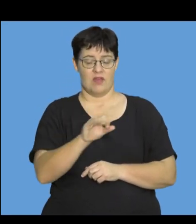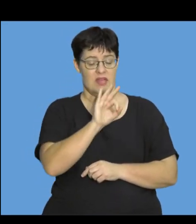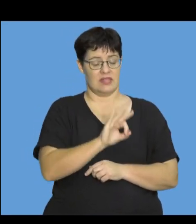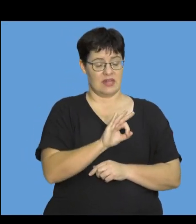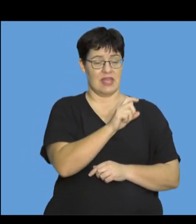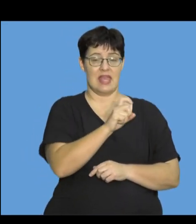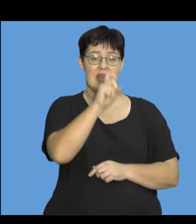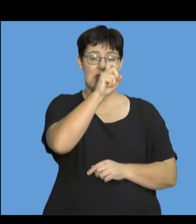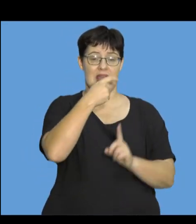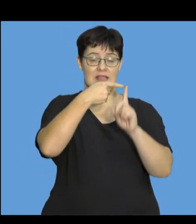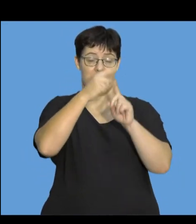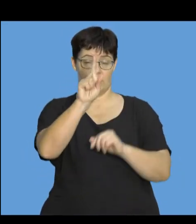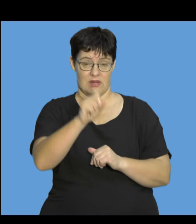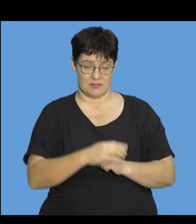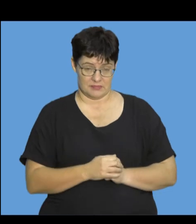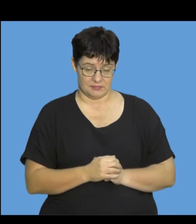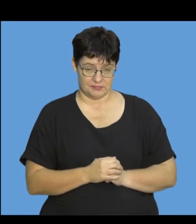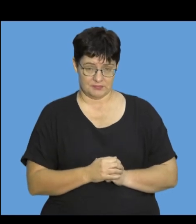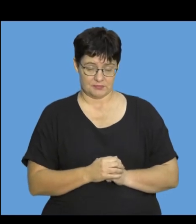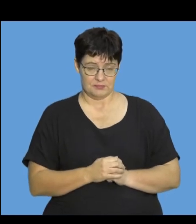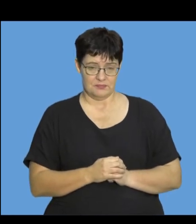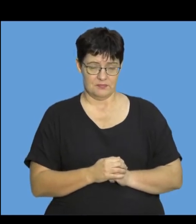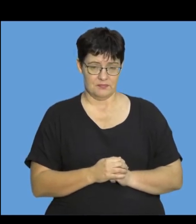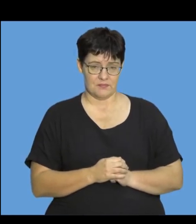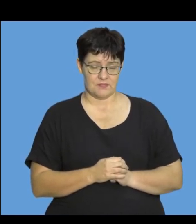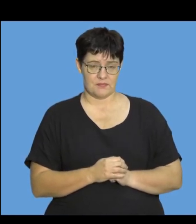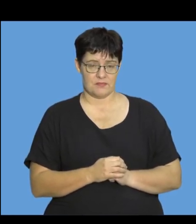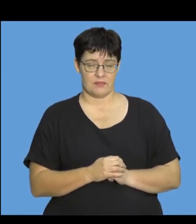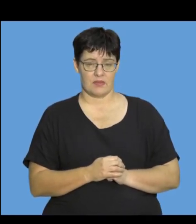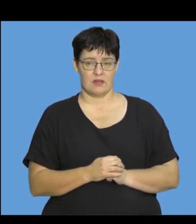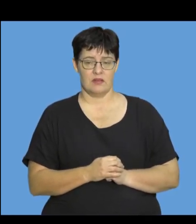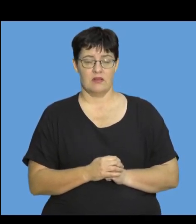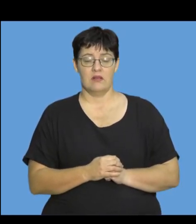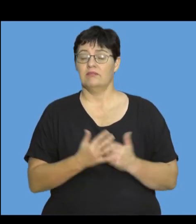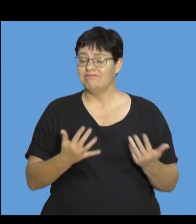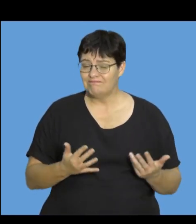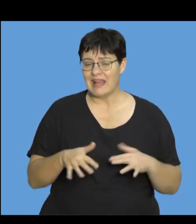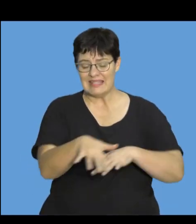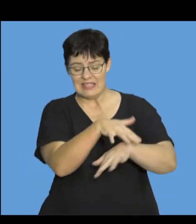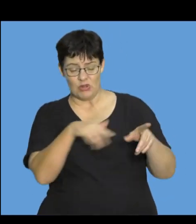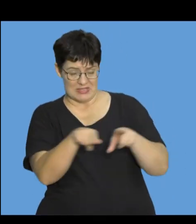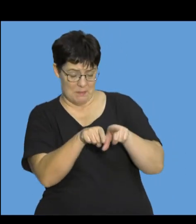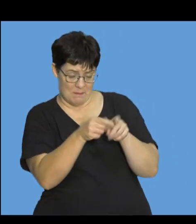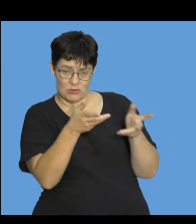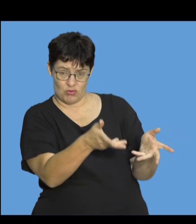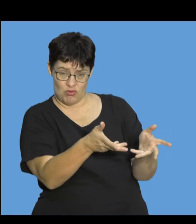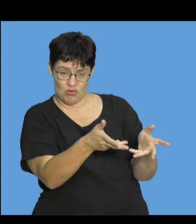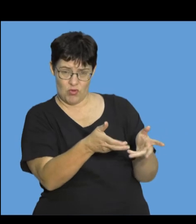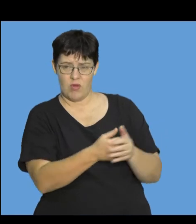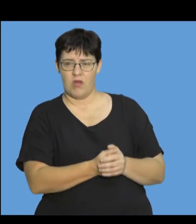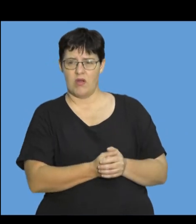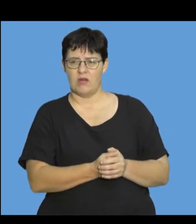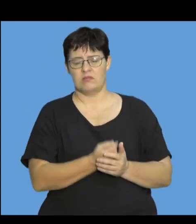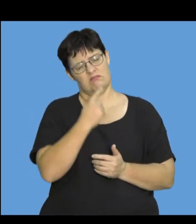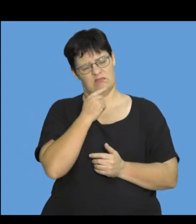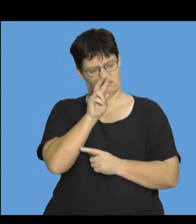x all over 3 to the exponent of x plus 1. Now, when the situation is like this, you